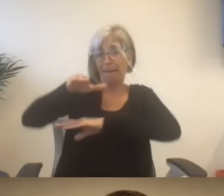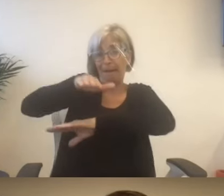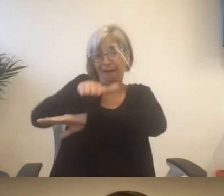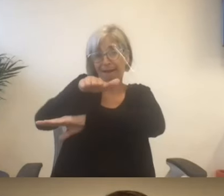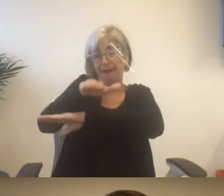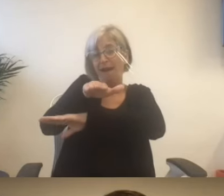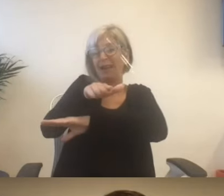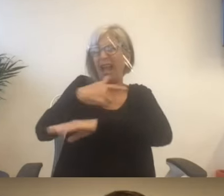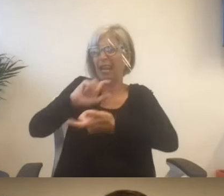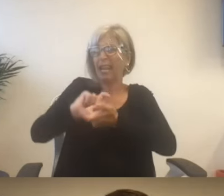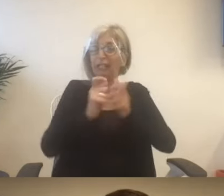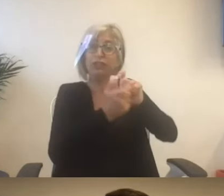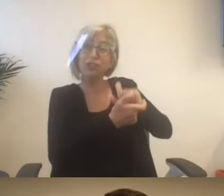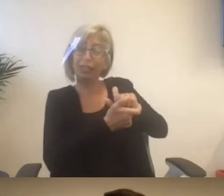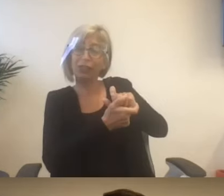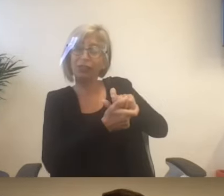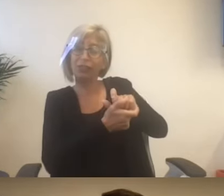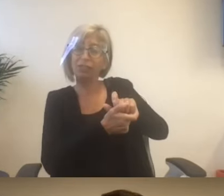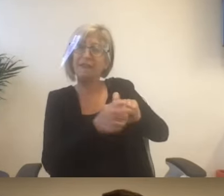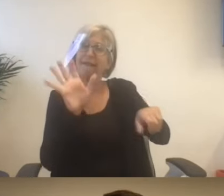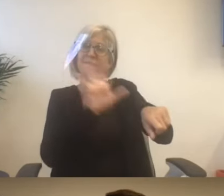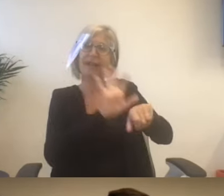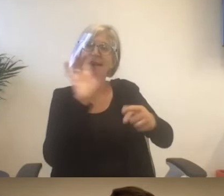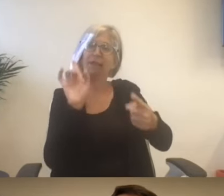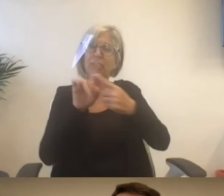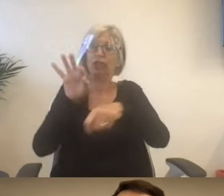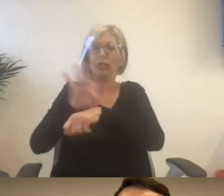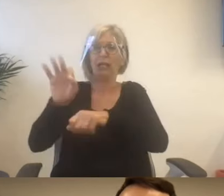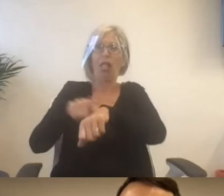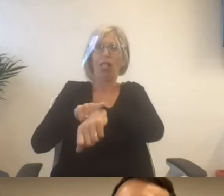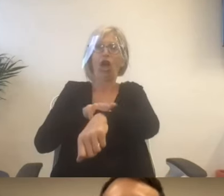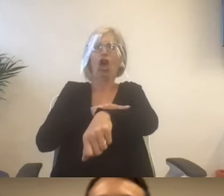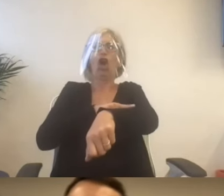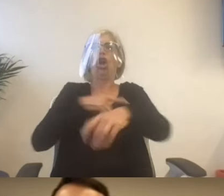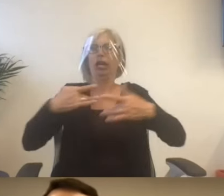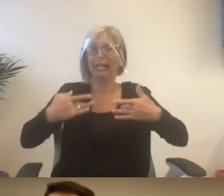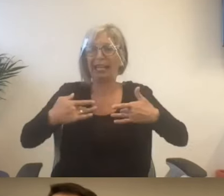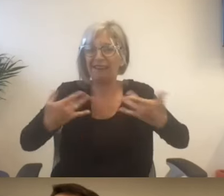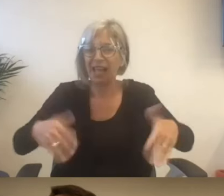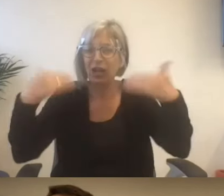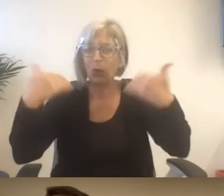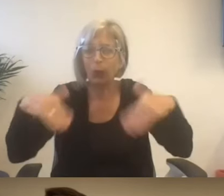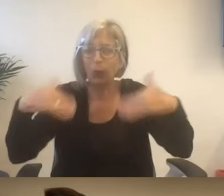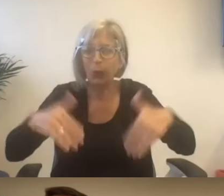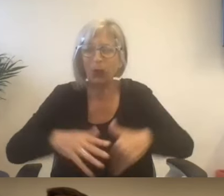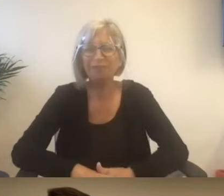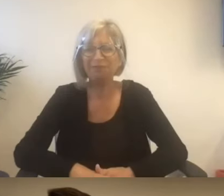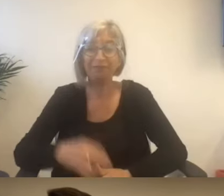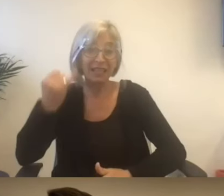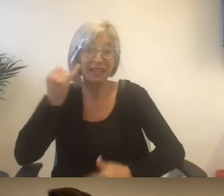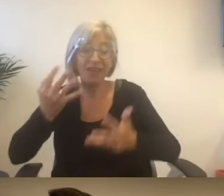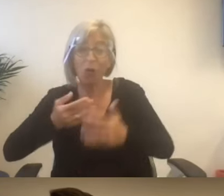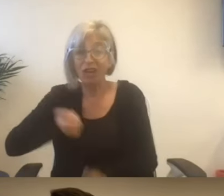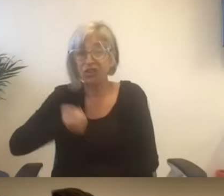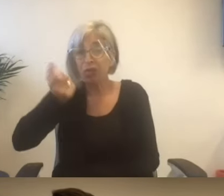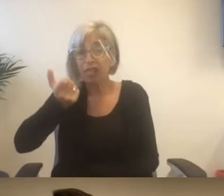there. We'll keep it, 5 to 9. That's a really long event, but we'll just keep it like that. If I wanted to